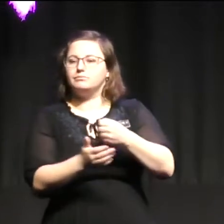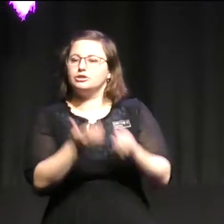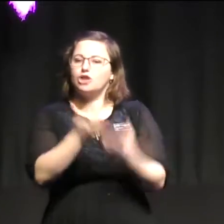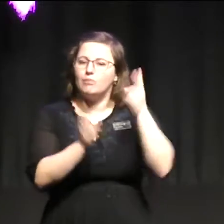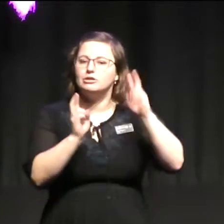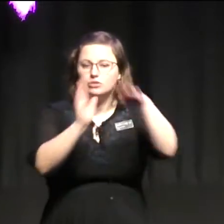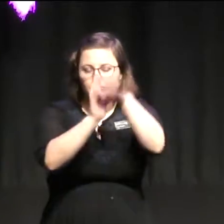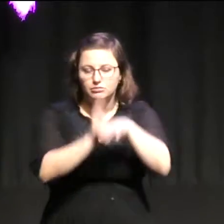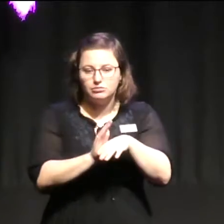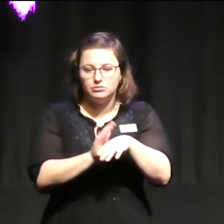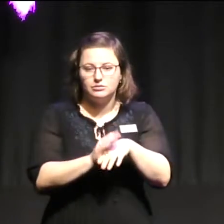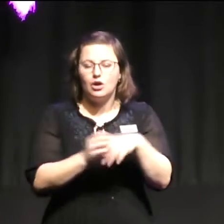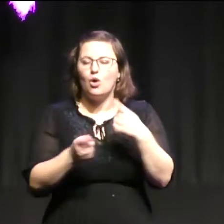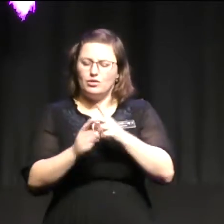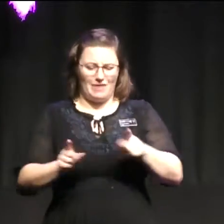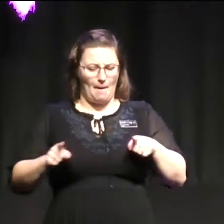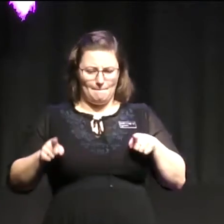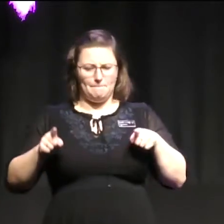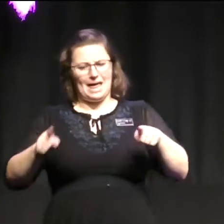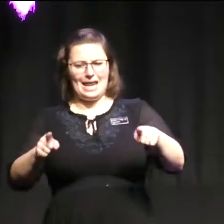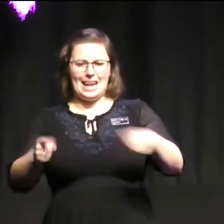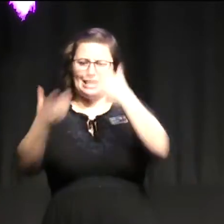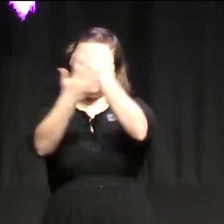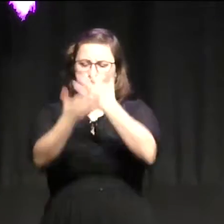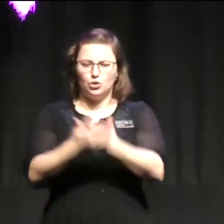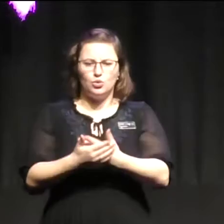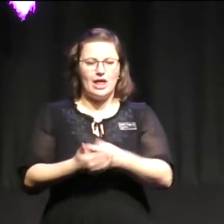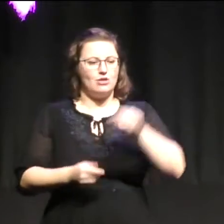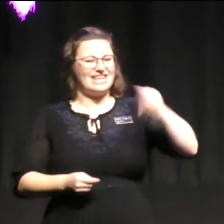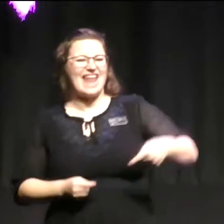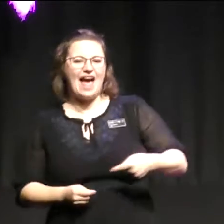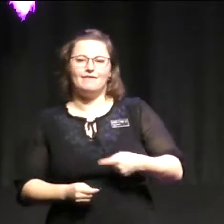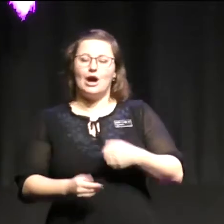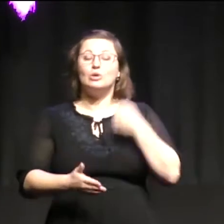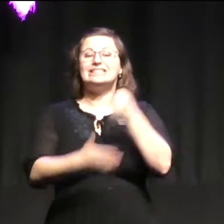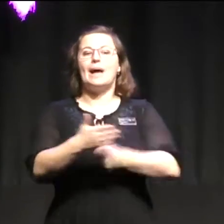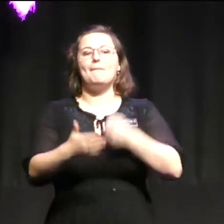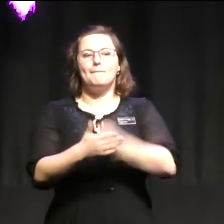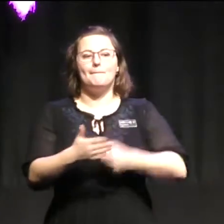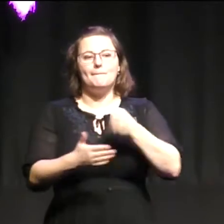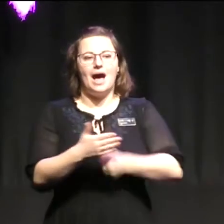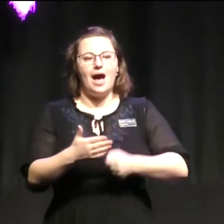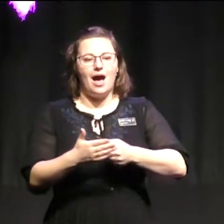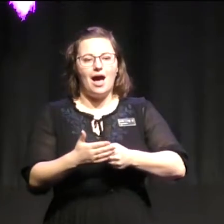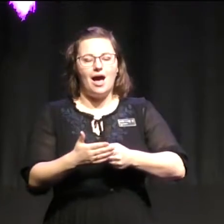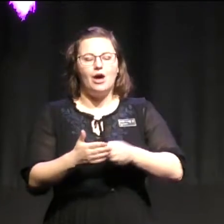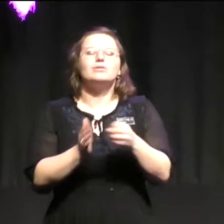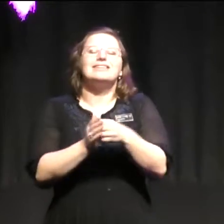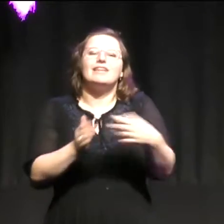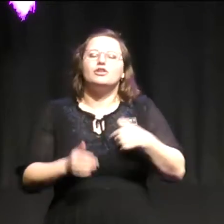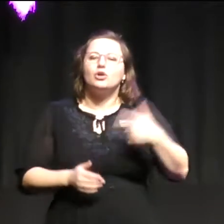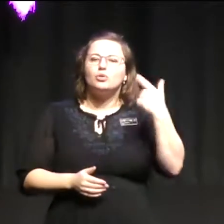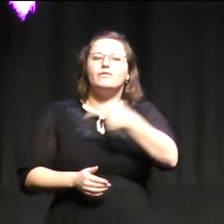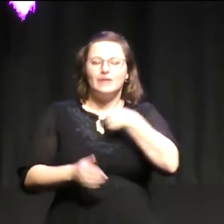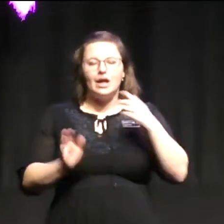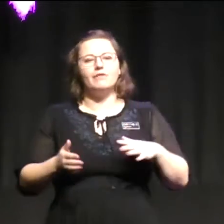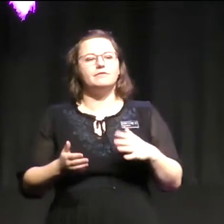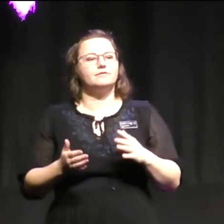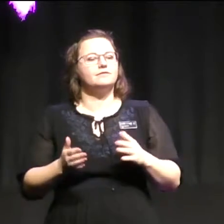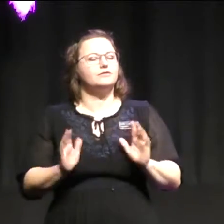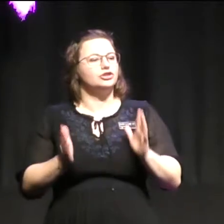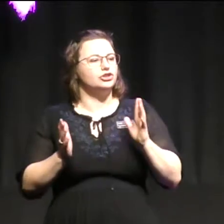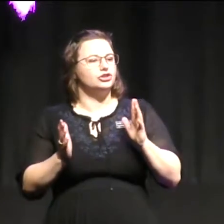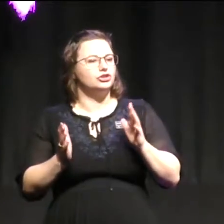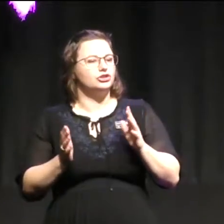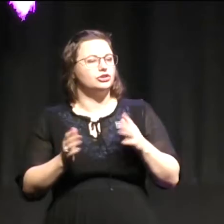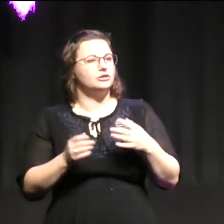parallel structures and then, demanding and fighting. And that's how I think we have been able to address. And I think